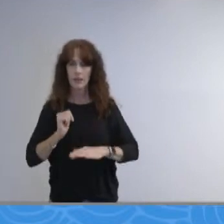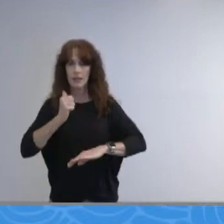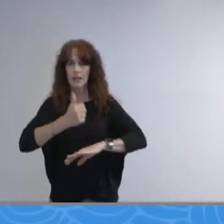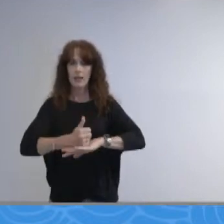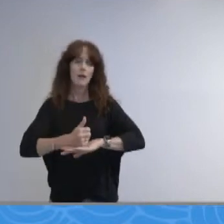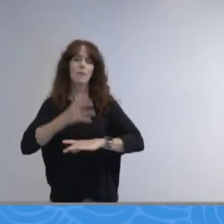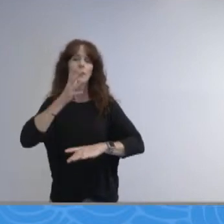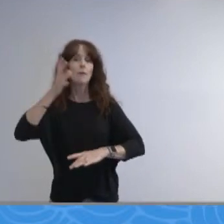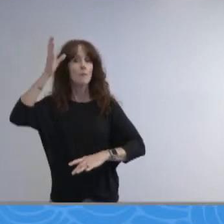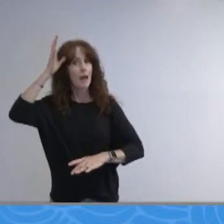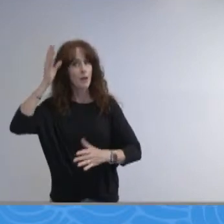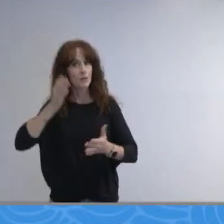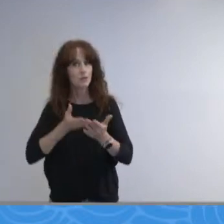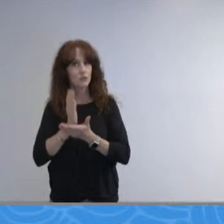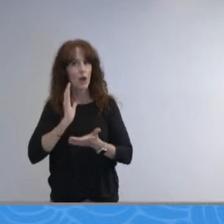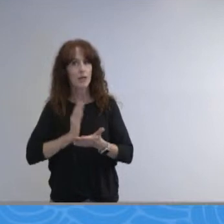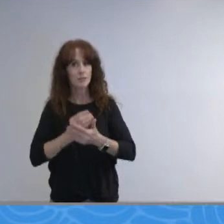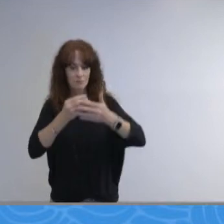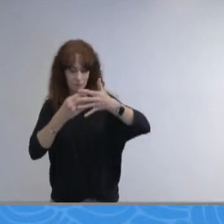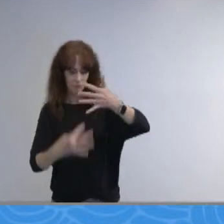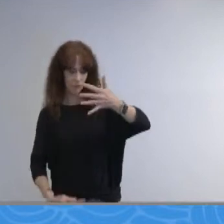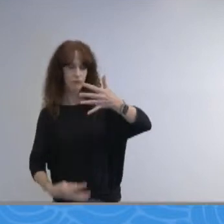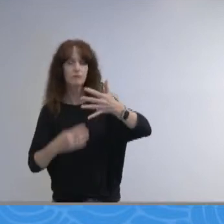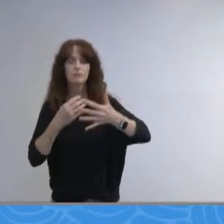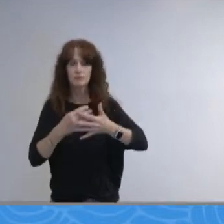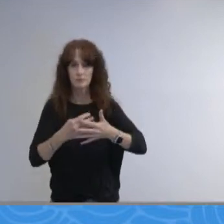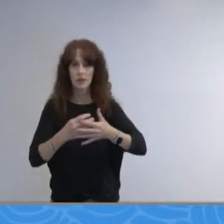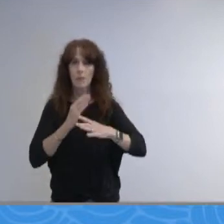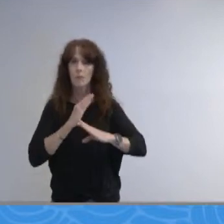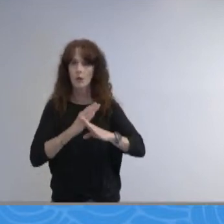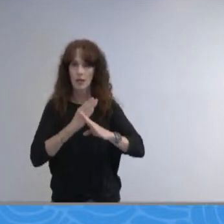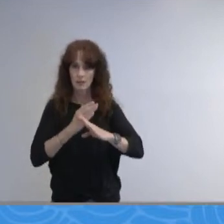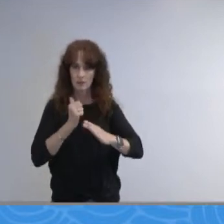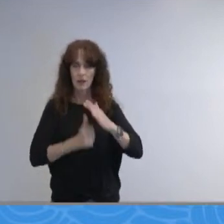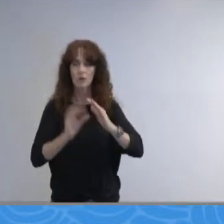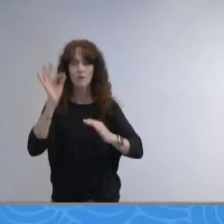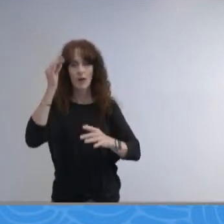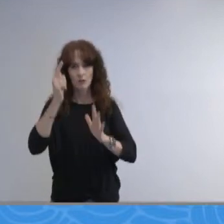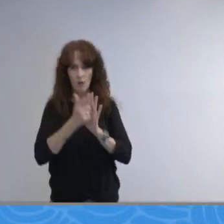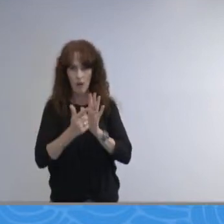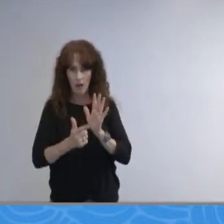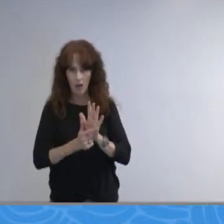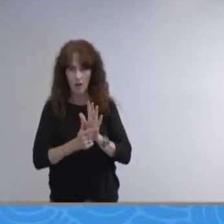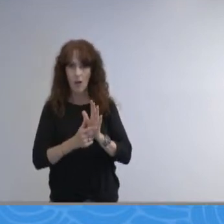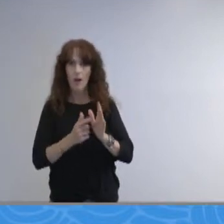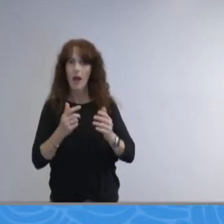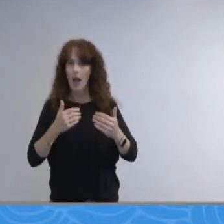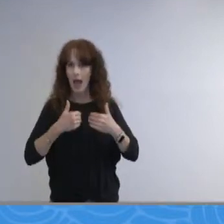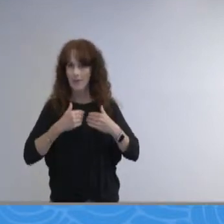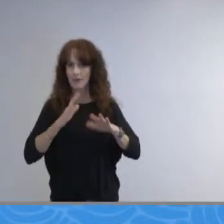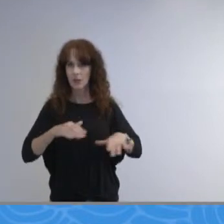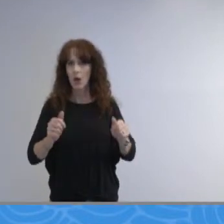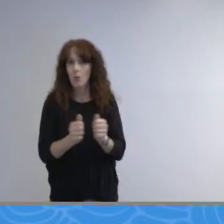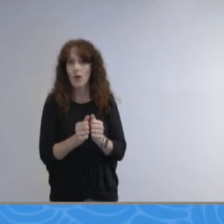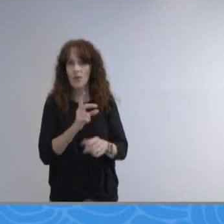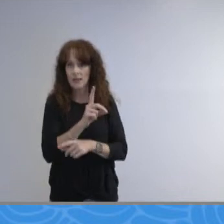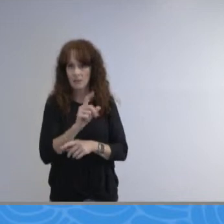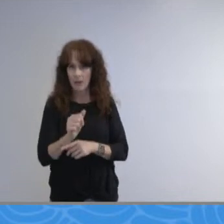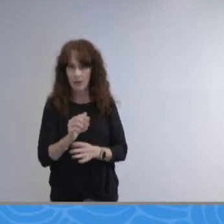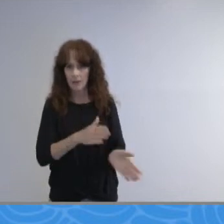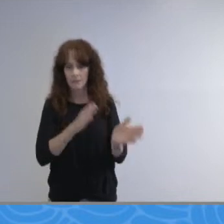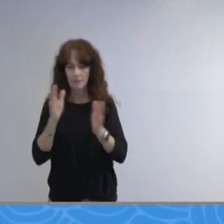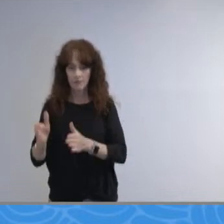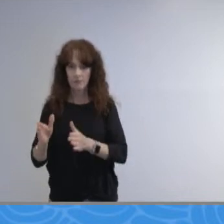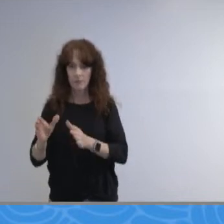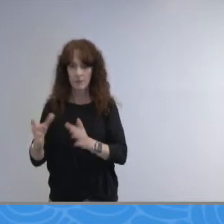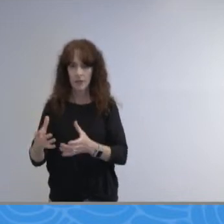the parents' rights. What are the parents' rights and protections under federal law as having a child with a disability? And then also it